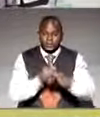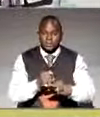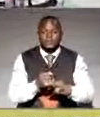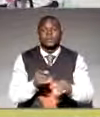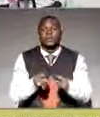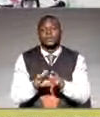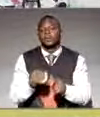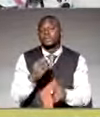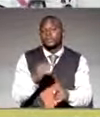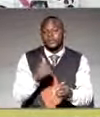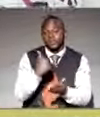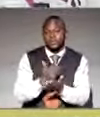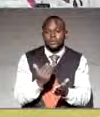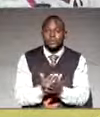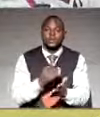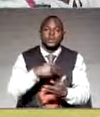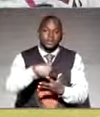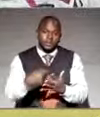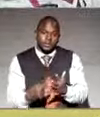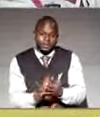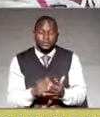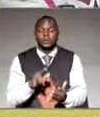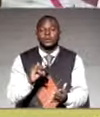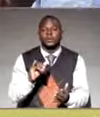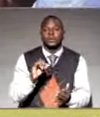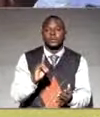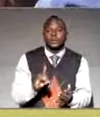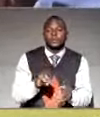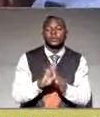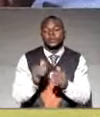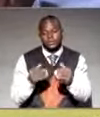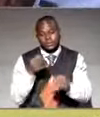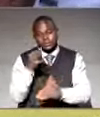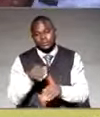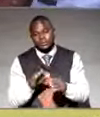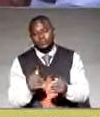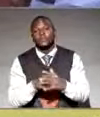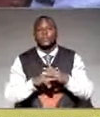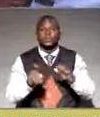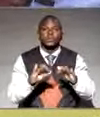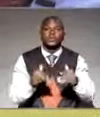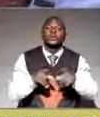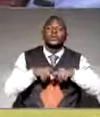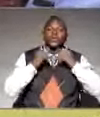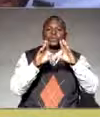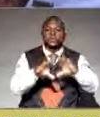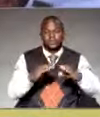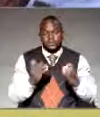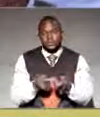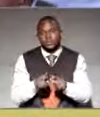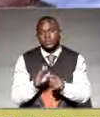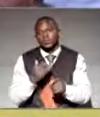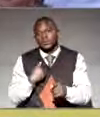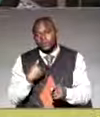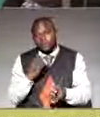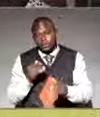40 private sector enterprises, USAID Feed the Future partners, and thousands of refugees and host community. The initiative